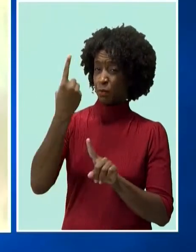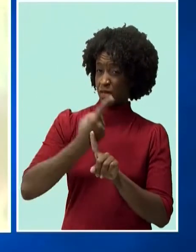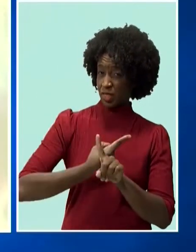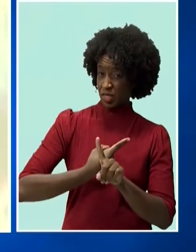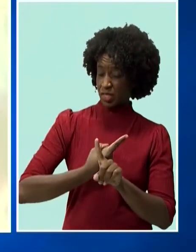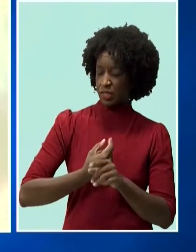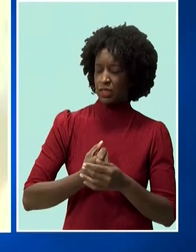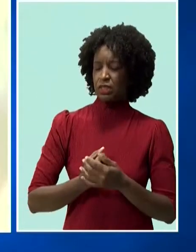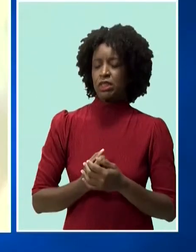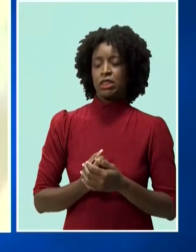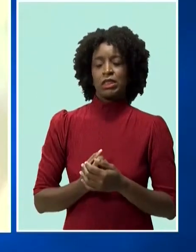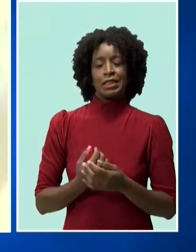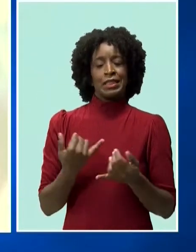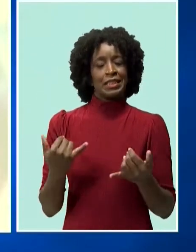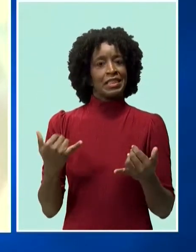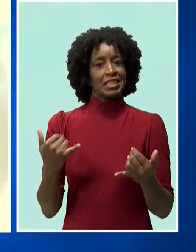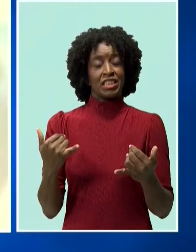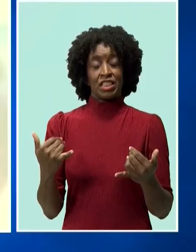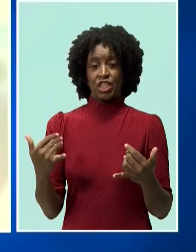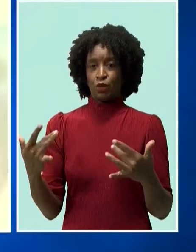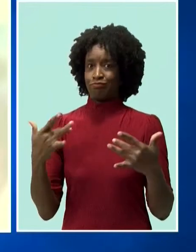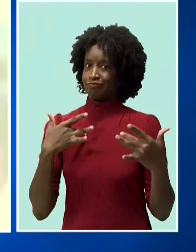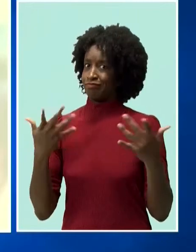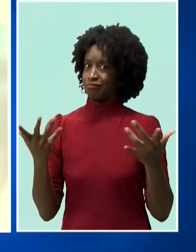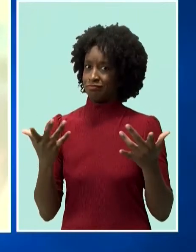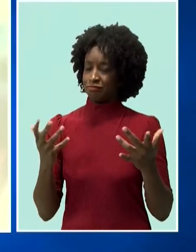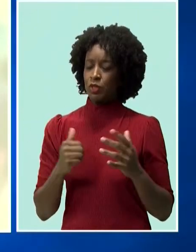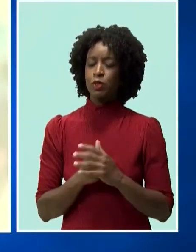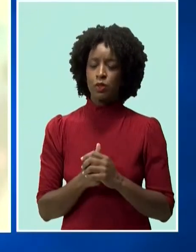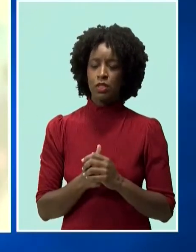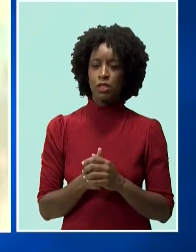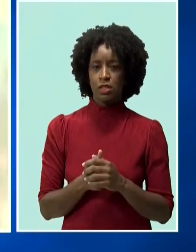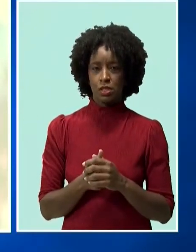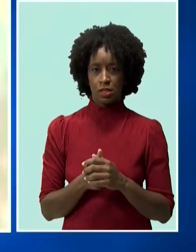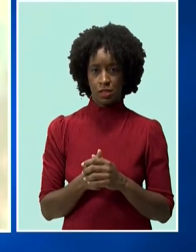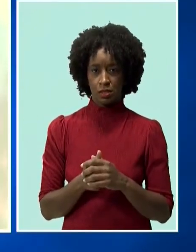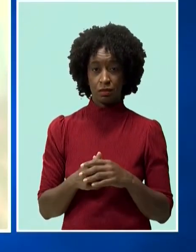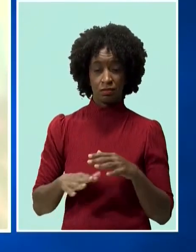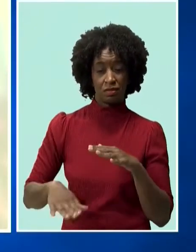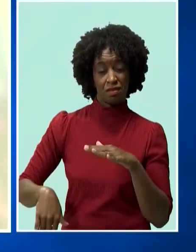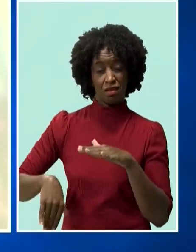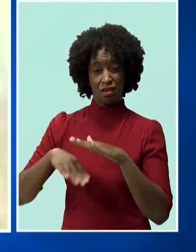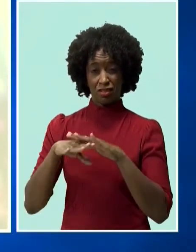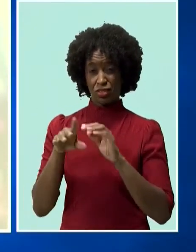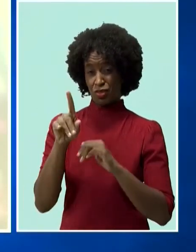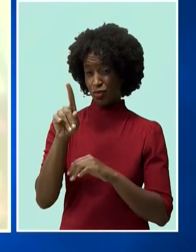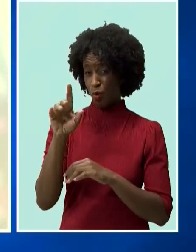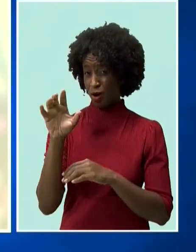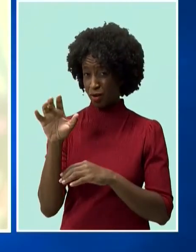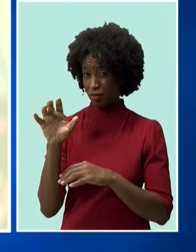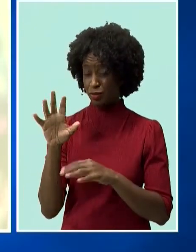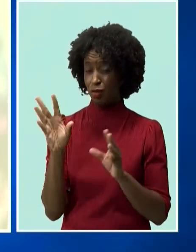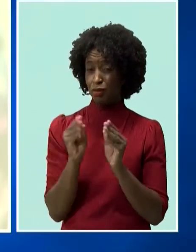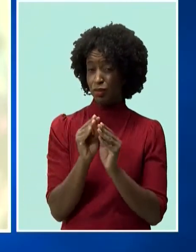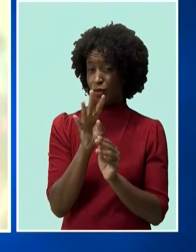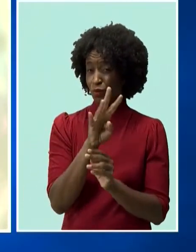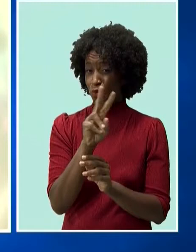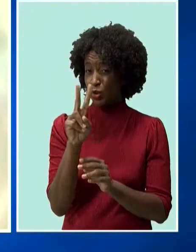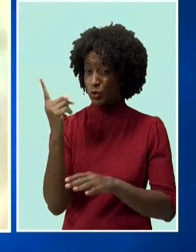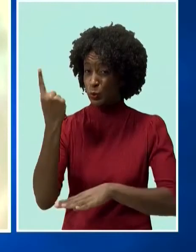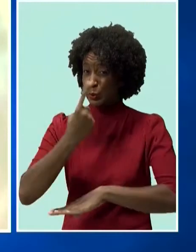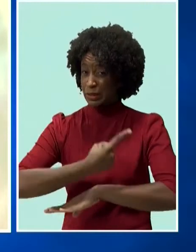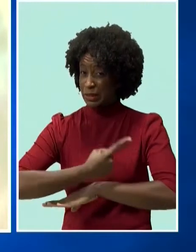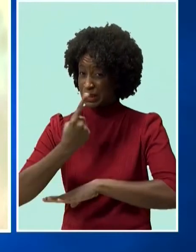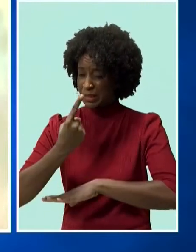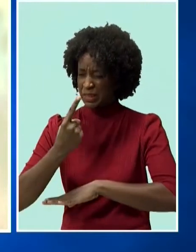extremely concerning. Our second 50 came yesterday, taking only 42 days. That's an average of just over one